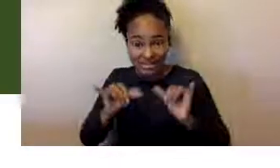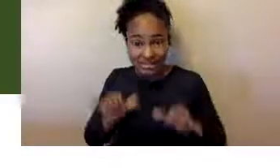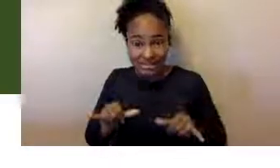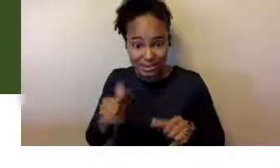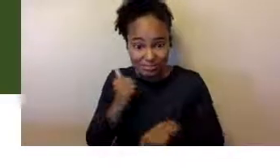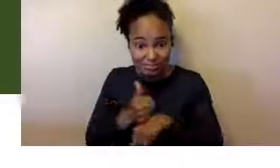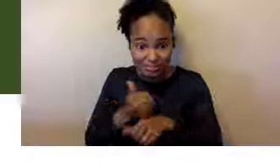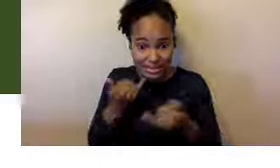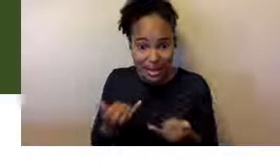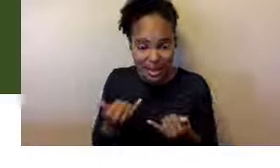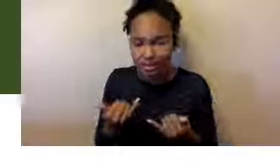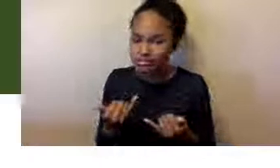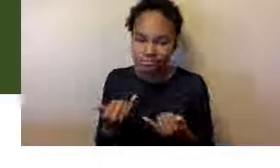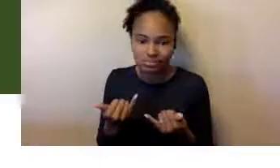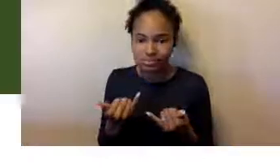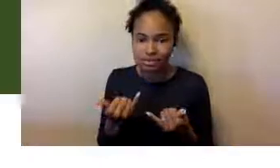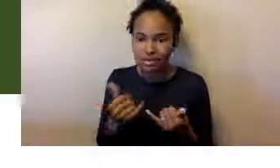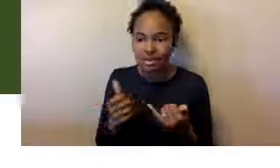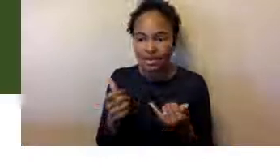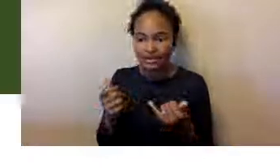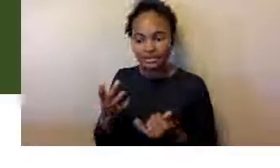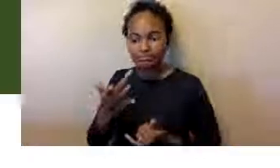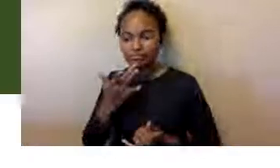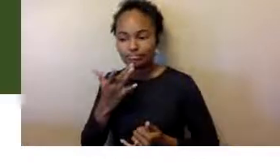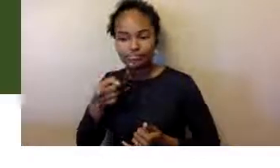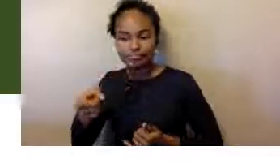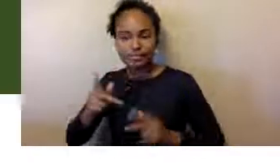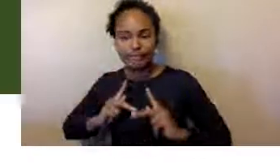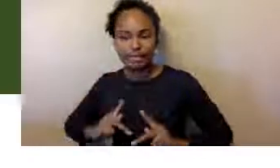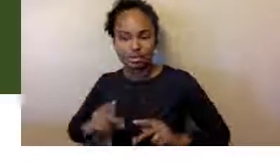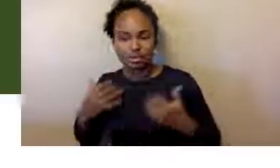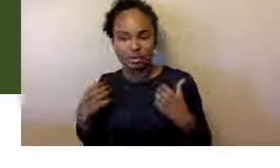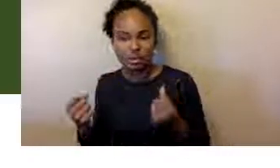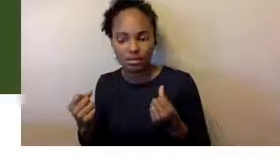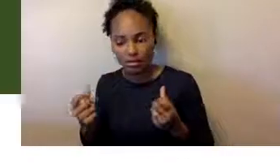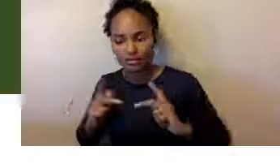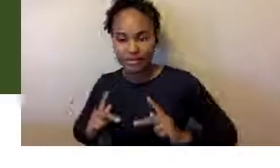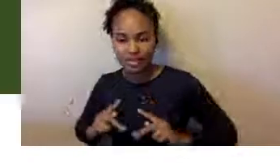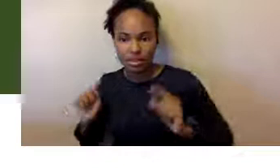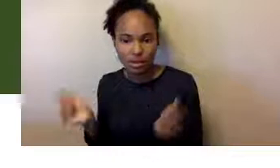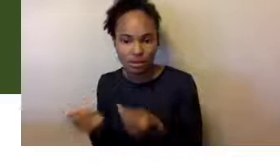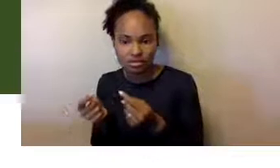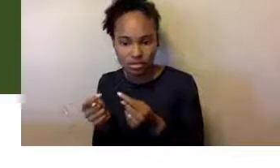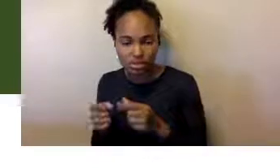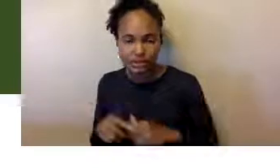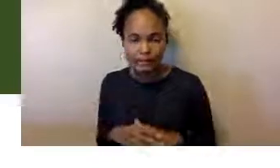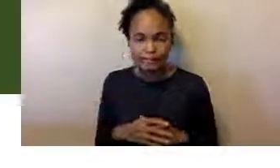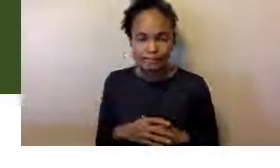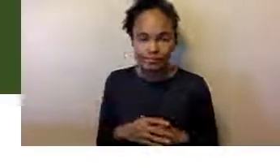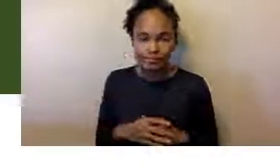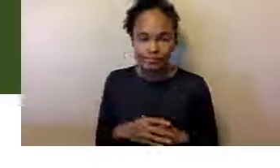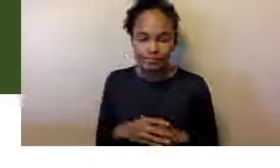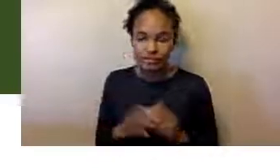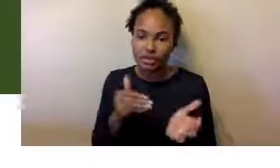prioritizes physical health crises over mental health crises, which has the effect of discriminating against people with mental